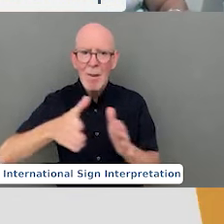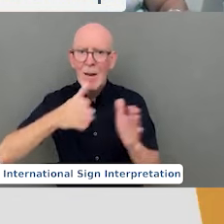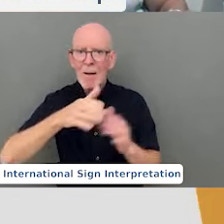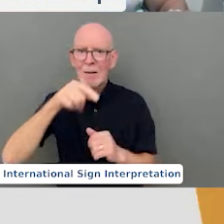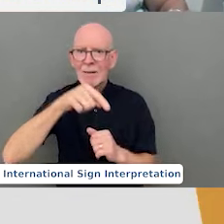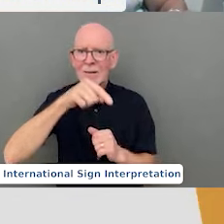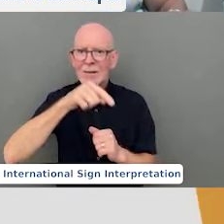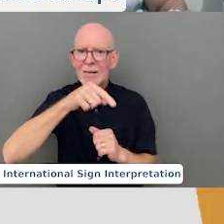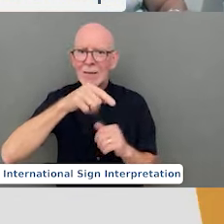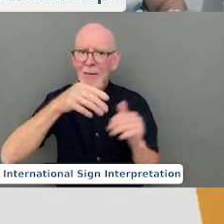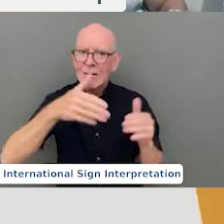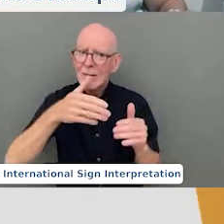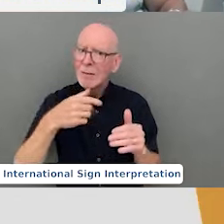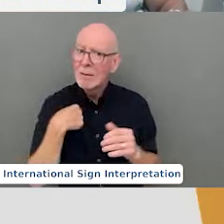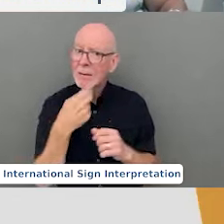going towards strengthening